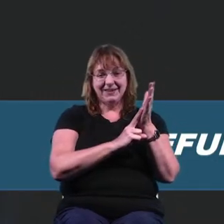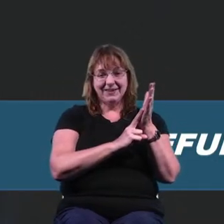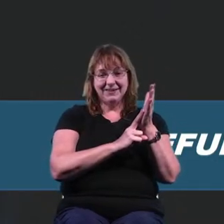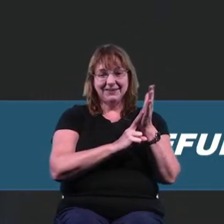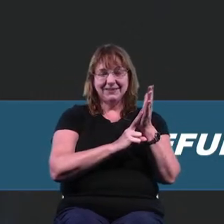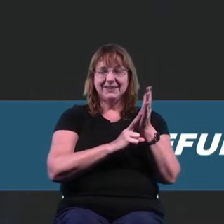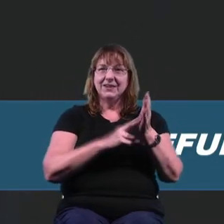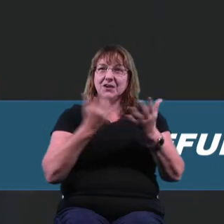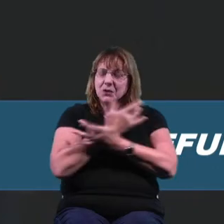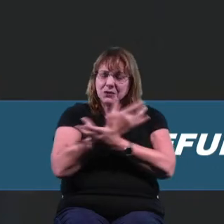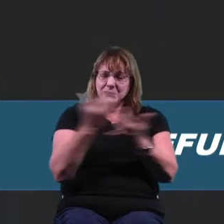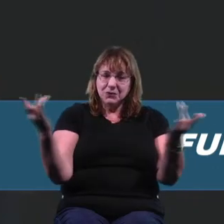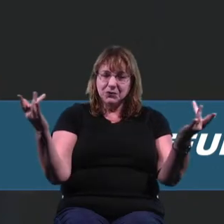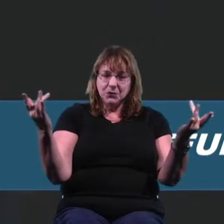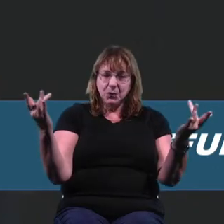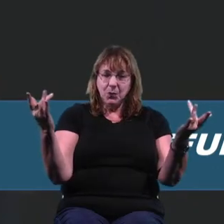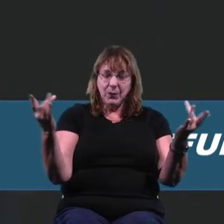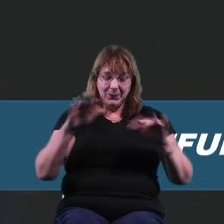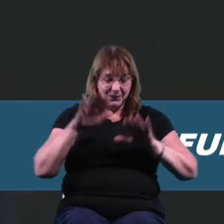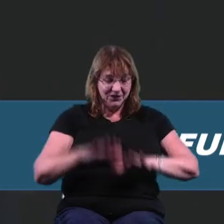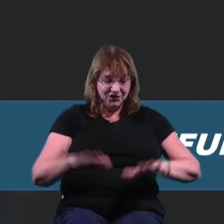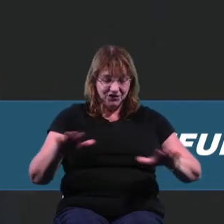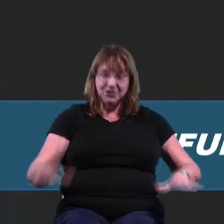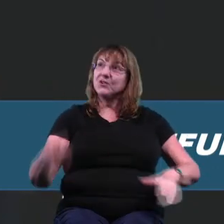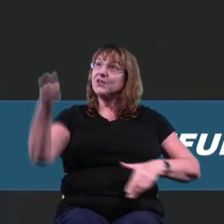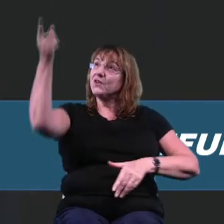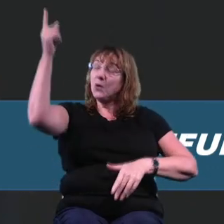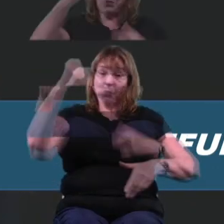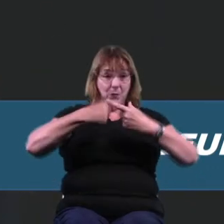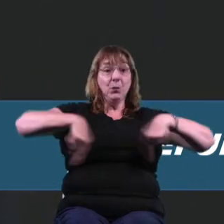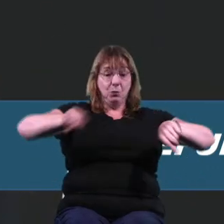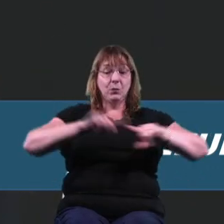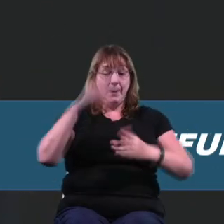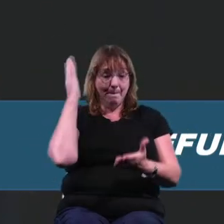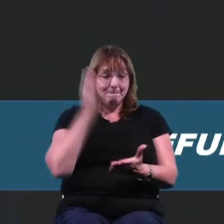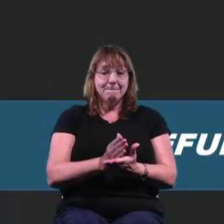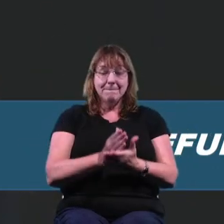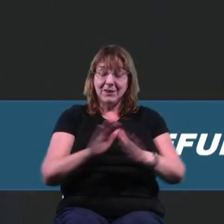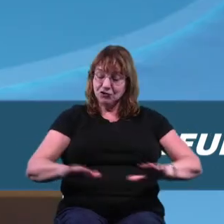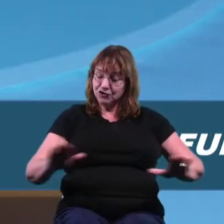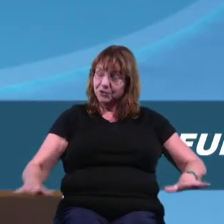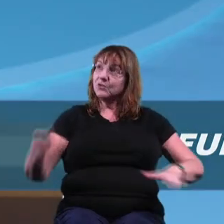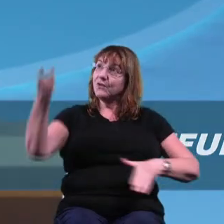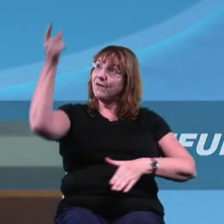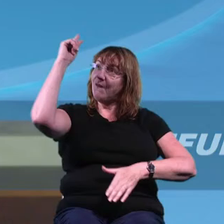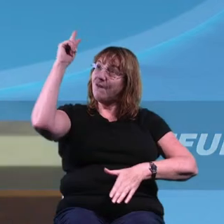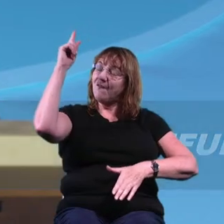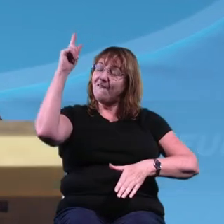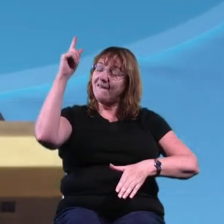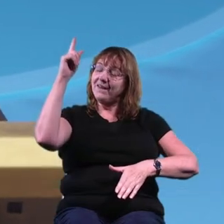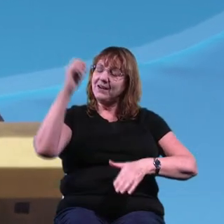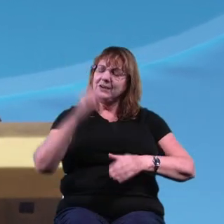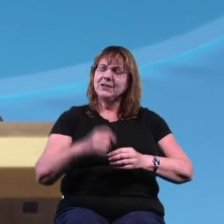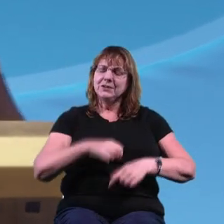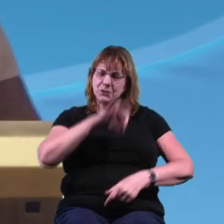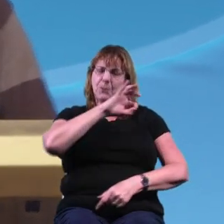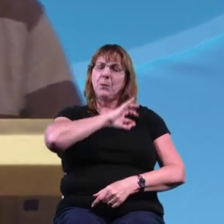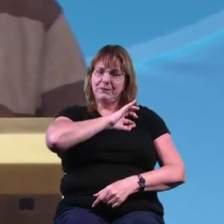love it is that we should be called the children of God. And that is what we are. And one of the great privileges of being children of God is that